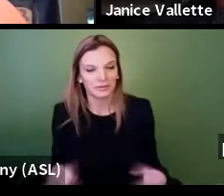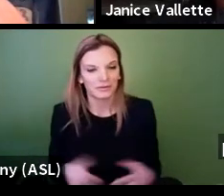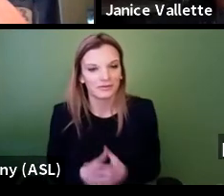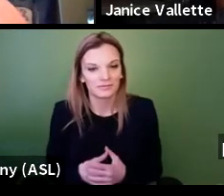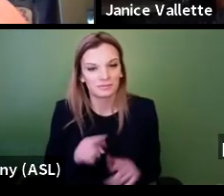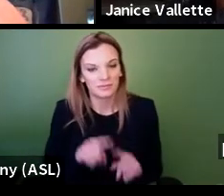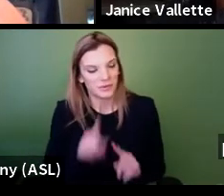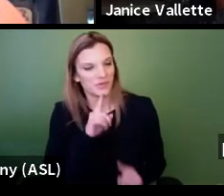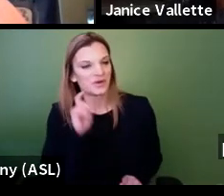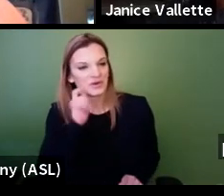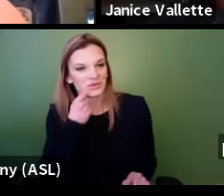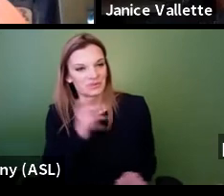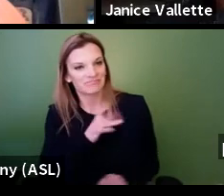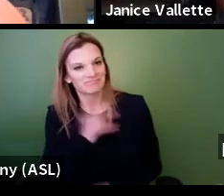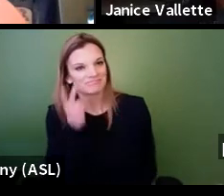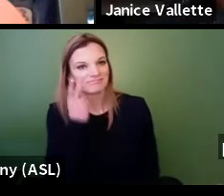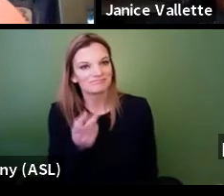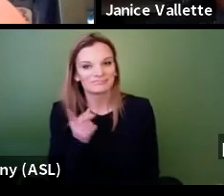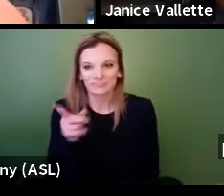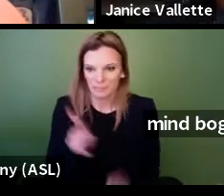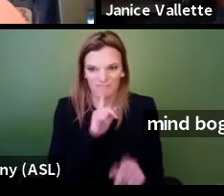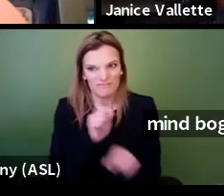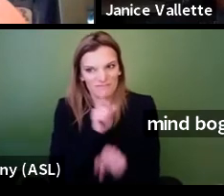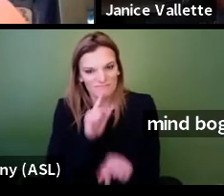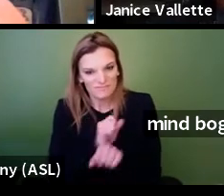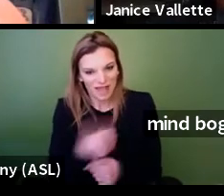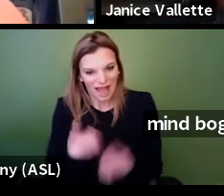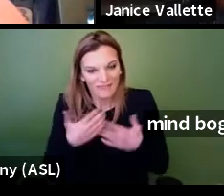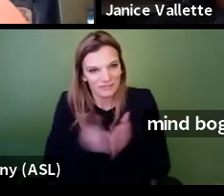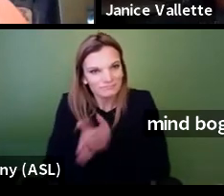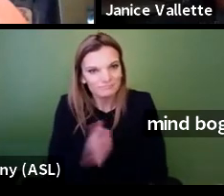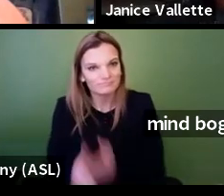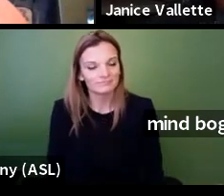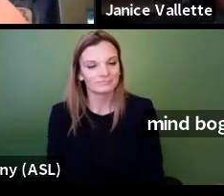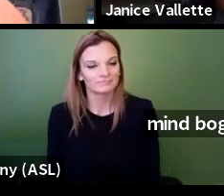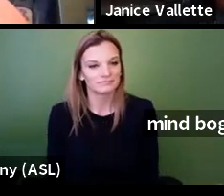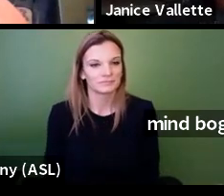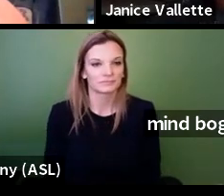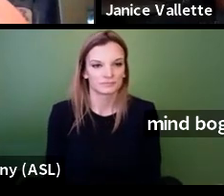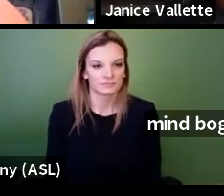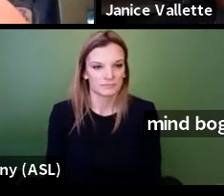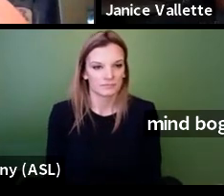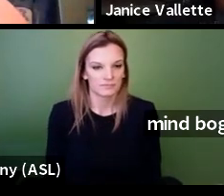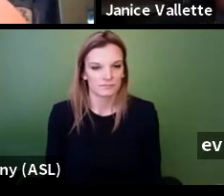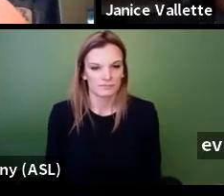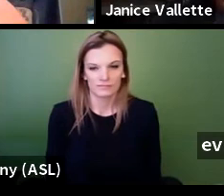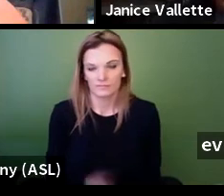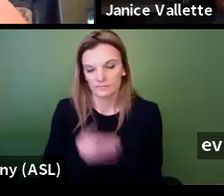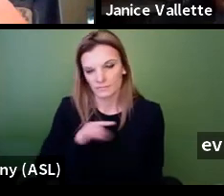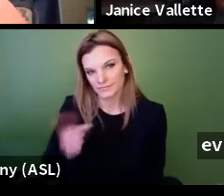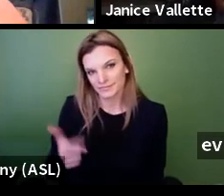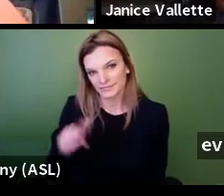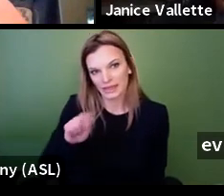really cool to see that everyone has an interest. Thanks, Dustin. How about you, Anthony?